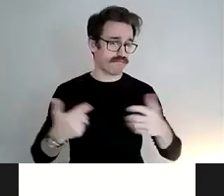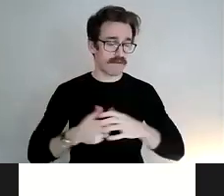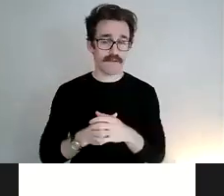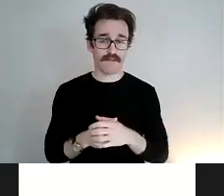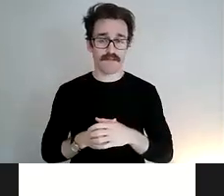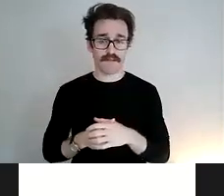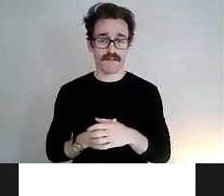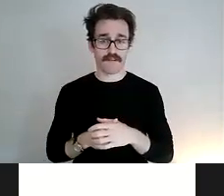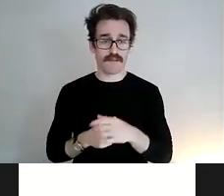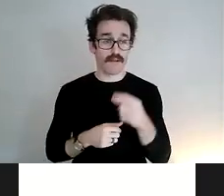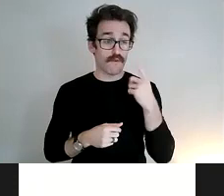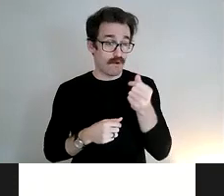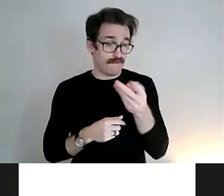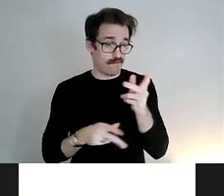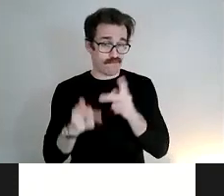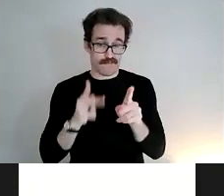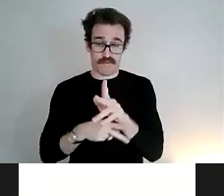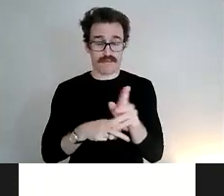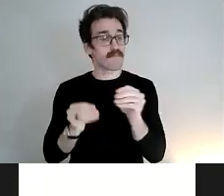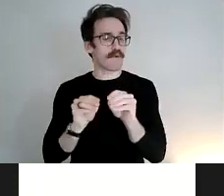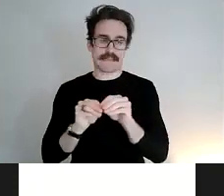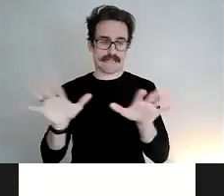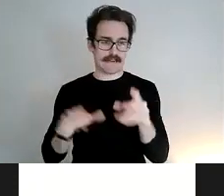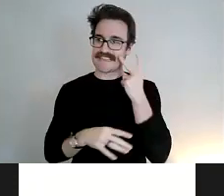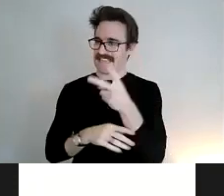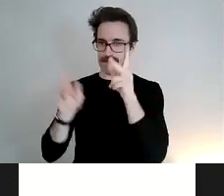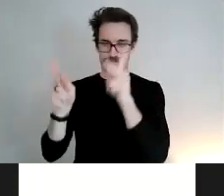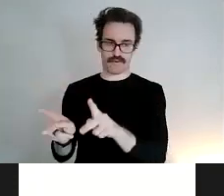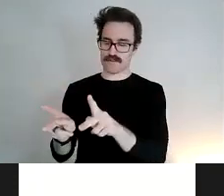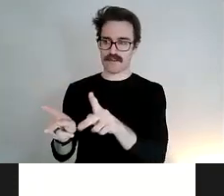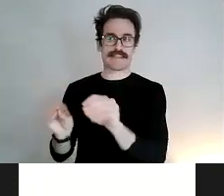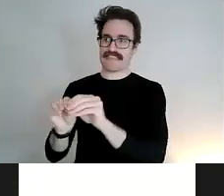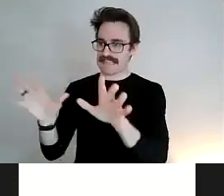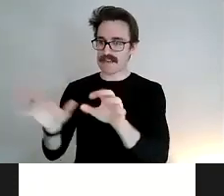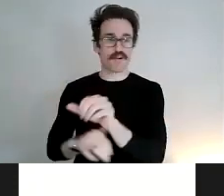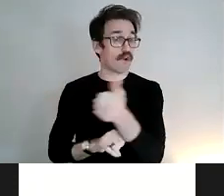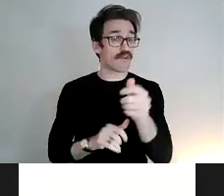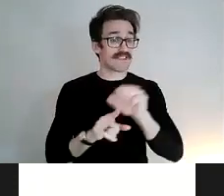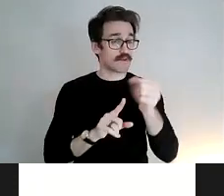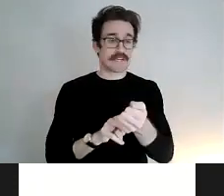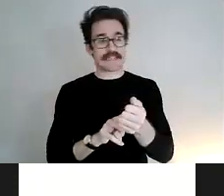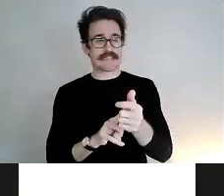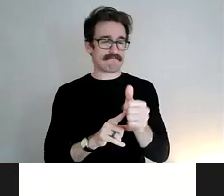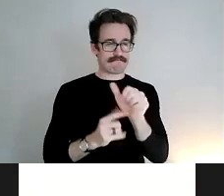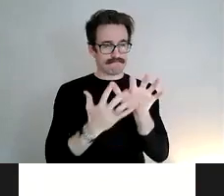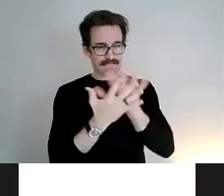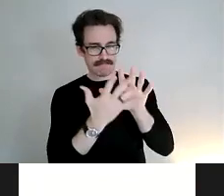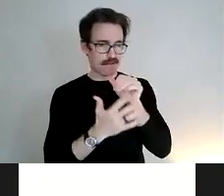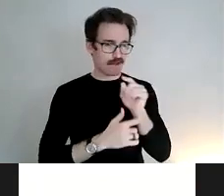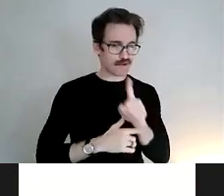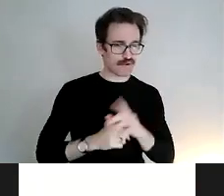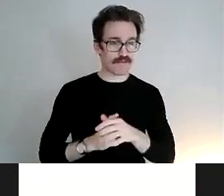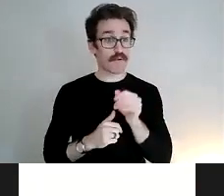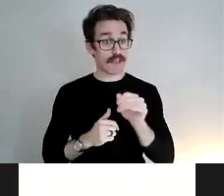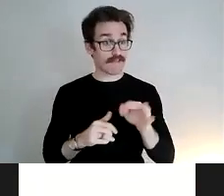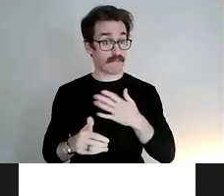folks, it's much clearer whether or not there's cognitive incapacity for others, but we always have to keep that in mind. So if ever you're calling our office,